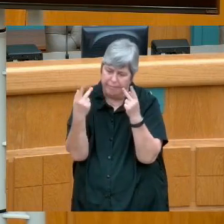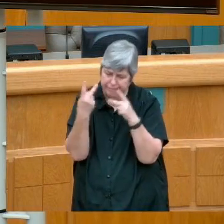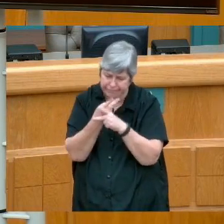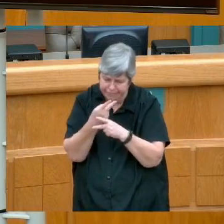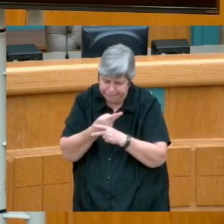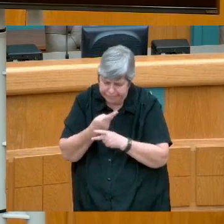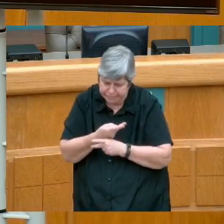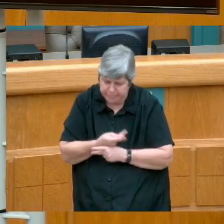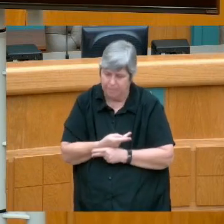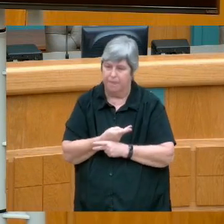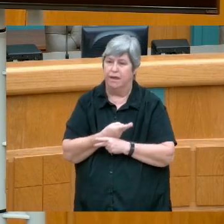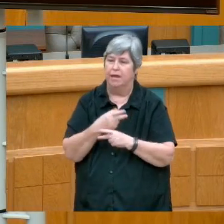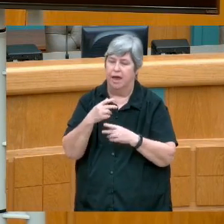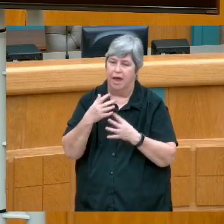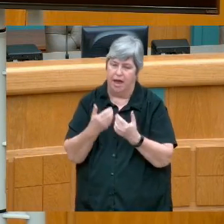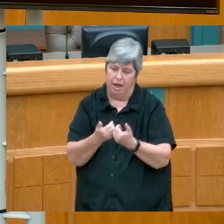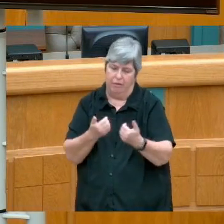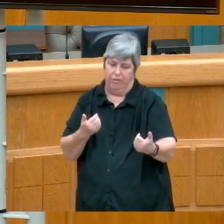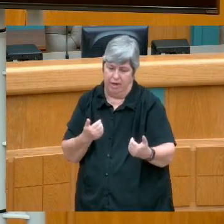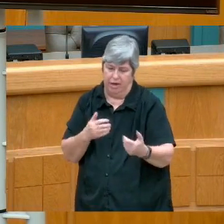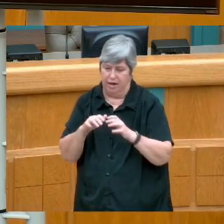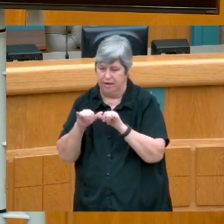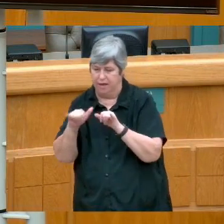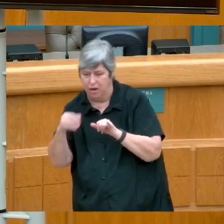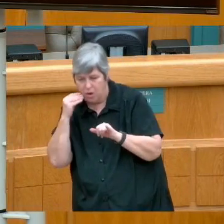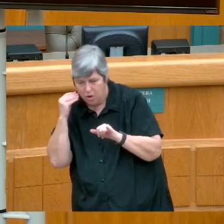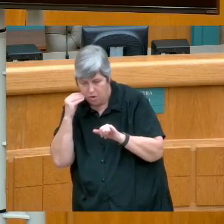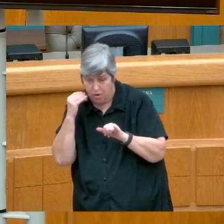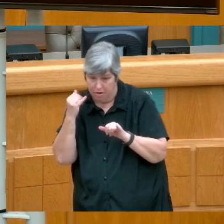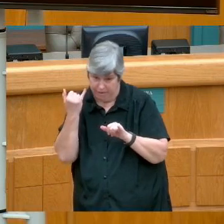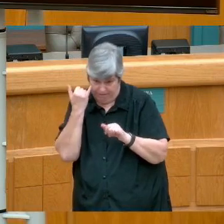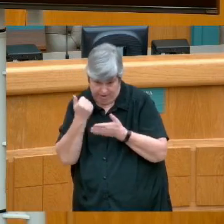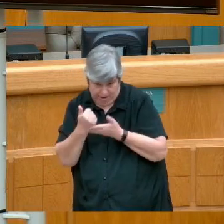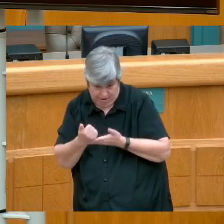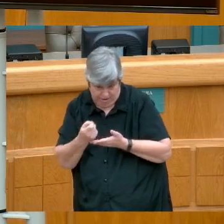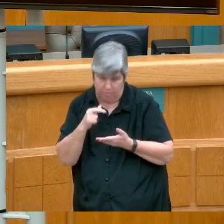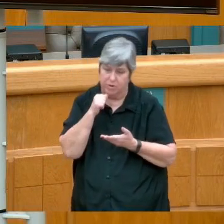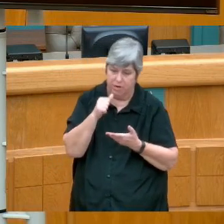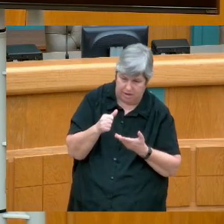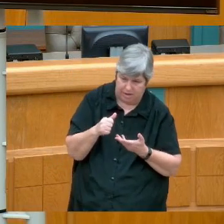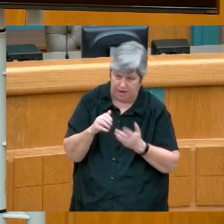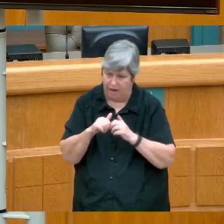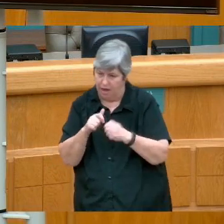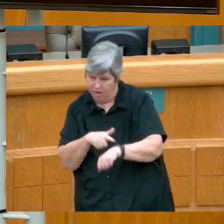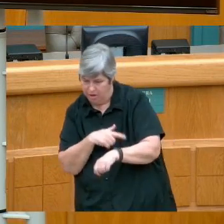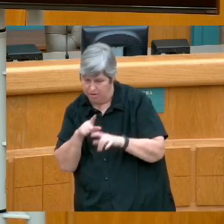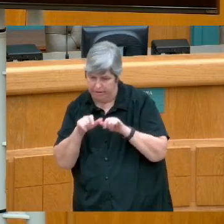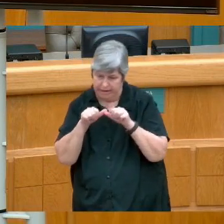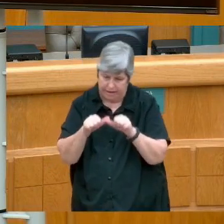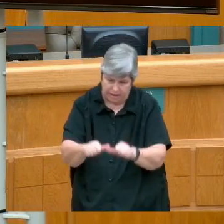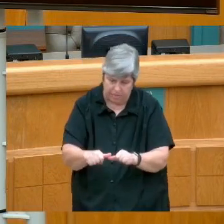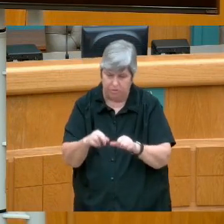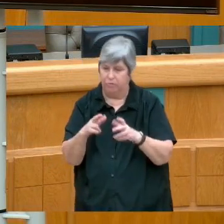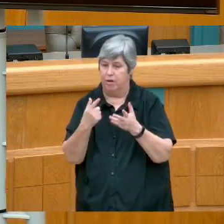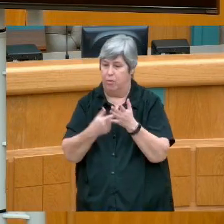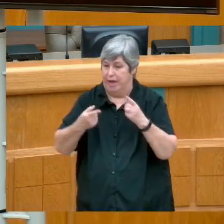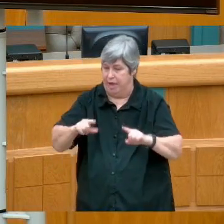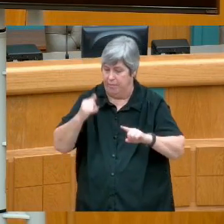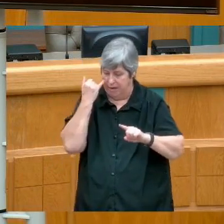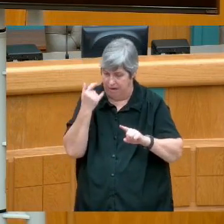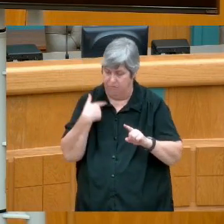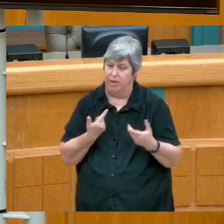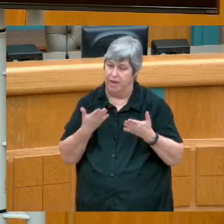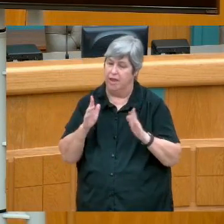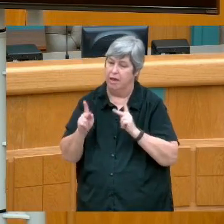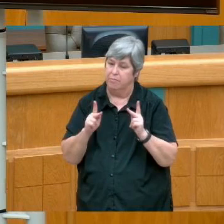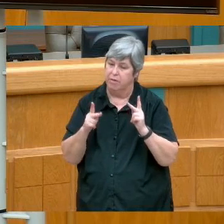include all the social distancing and stay-at-home orders. Are they making a difference? And how long should we keep them in place? And what happens when we start rolling them